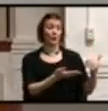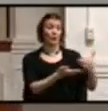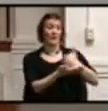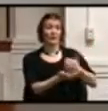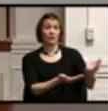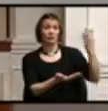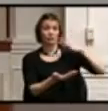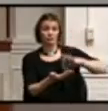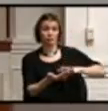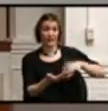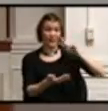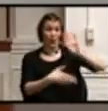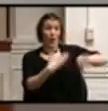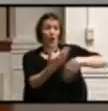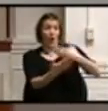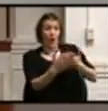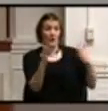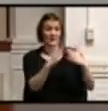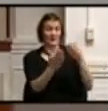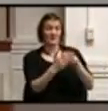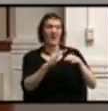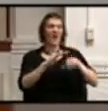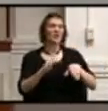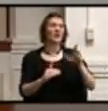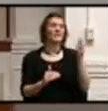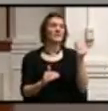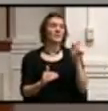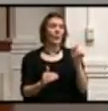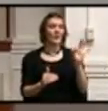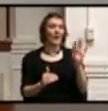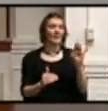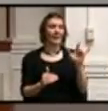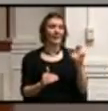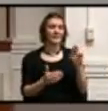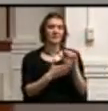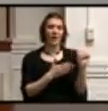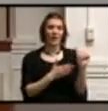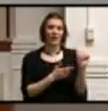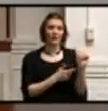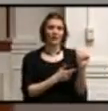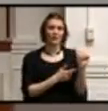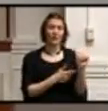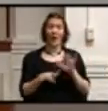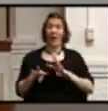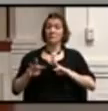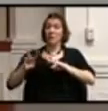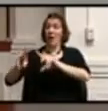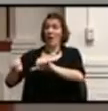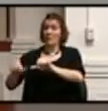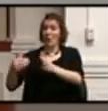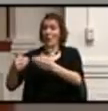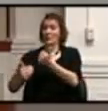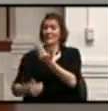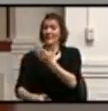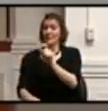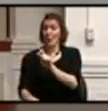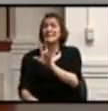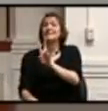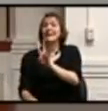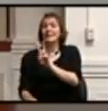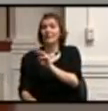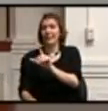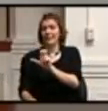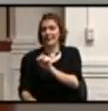all of our governmental funds were just under $15.9 million, and total expenditures were close to